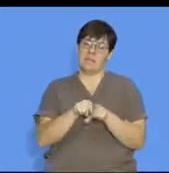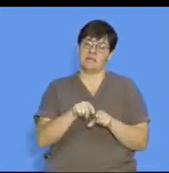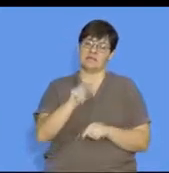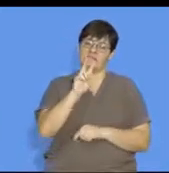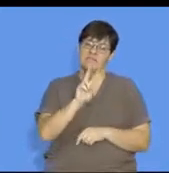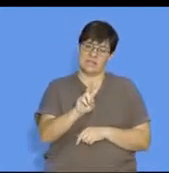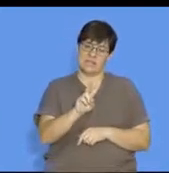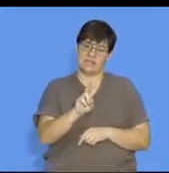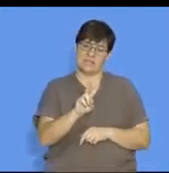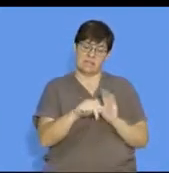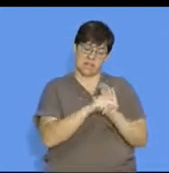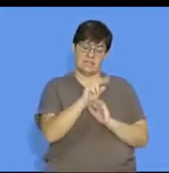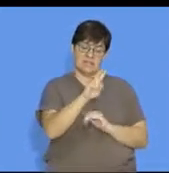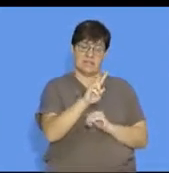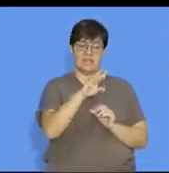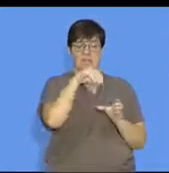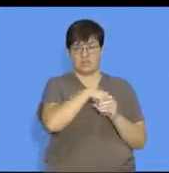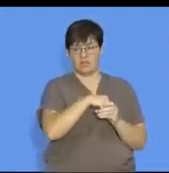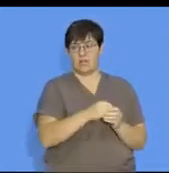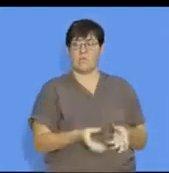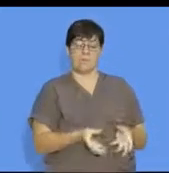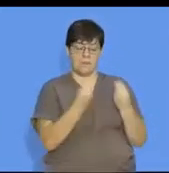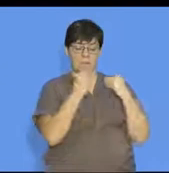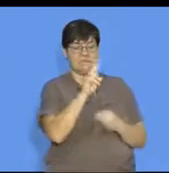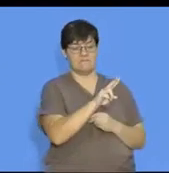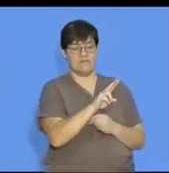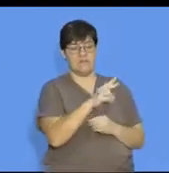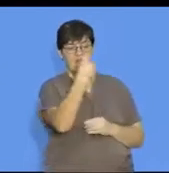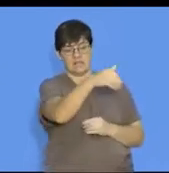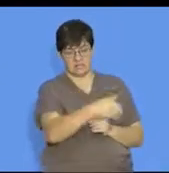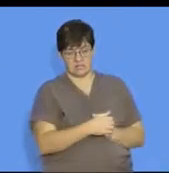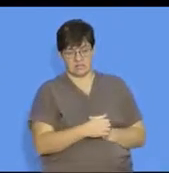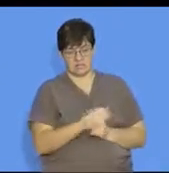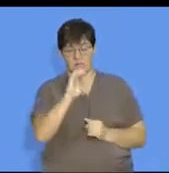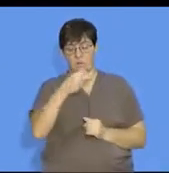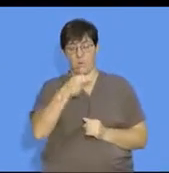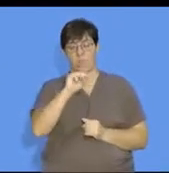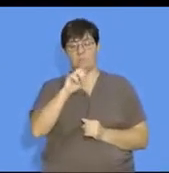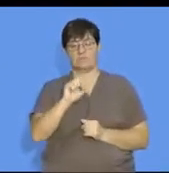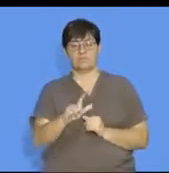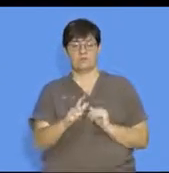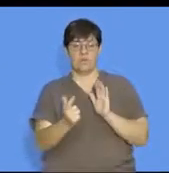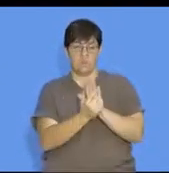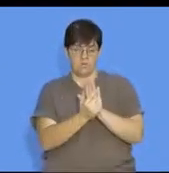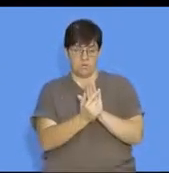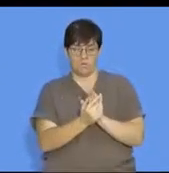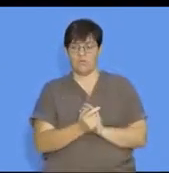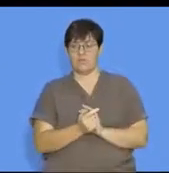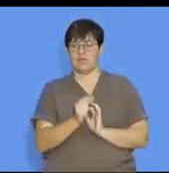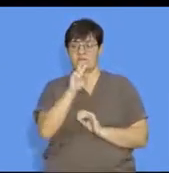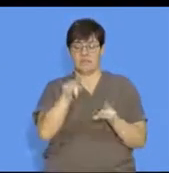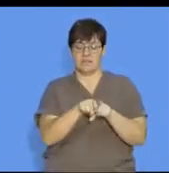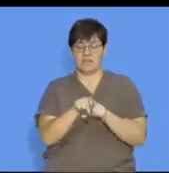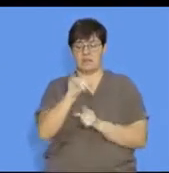internal gives us V external. Okay, so if we apply the Ohm's law, we know that from the Ohm's law V is equals to